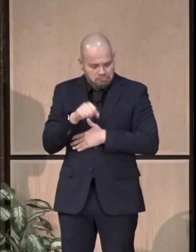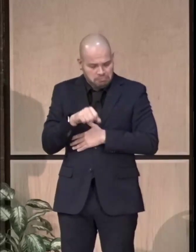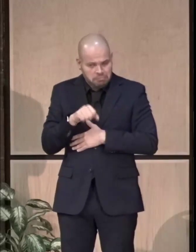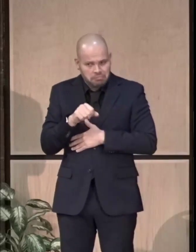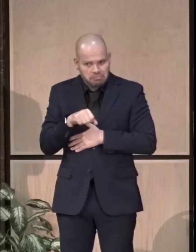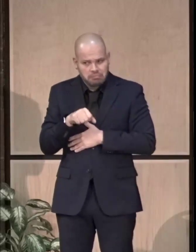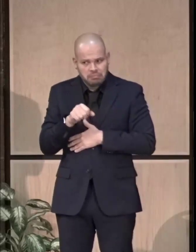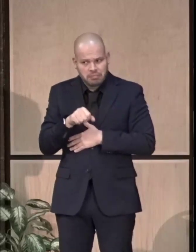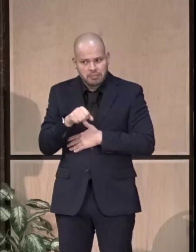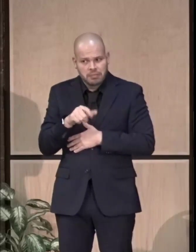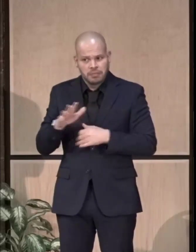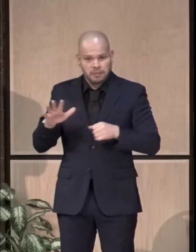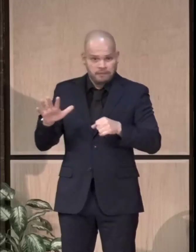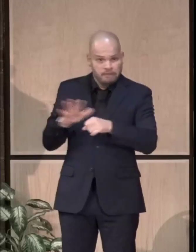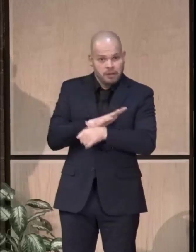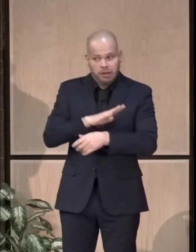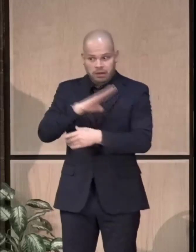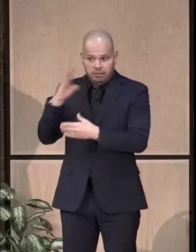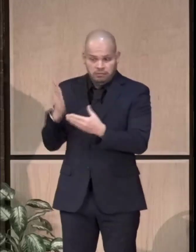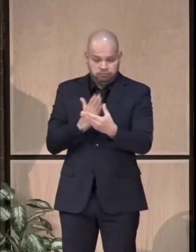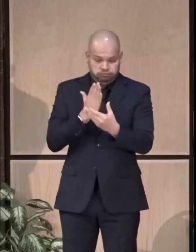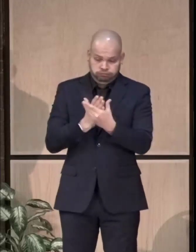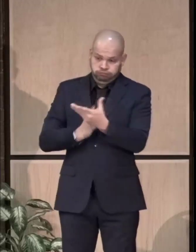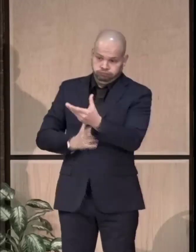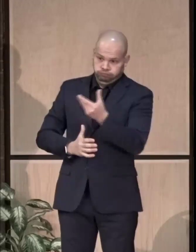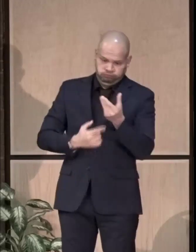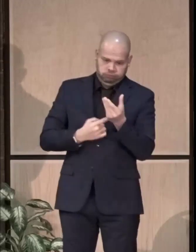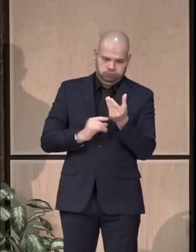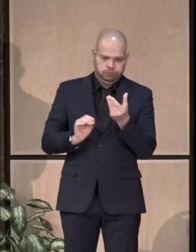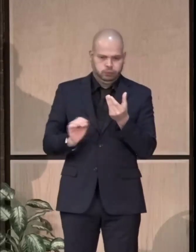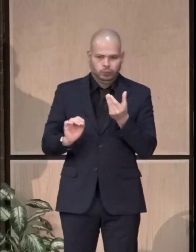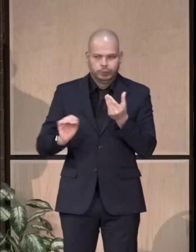provided, and after upon his discharge, I wasn't provided anything further